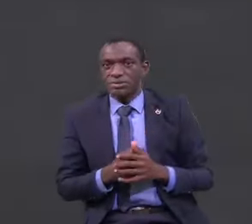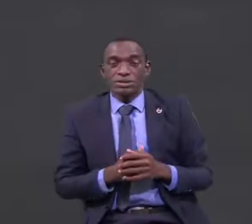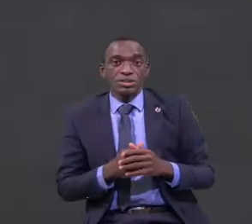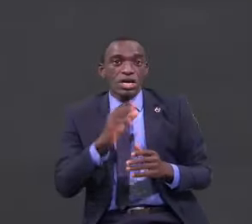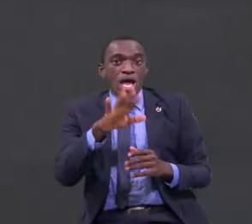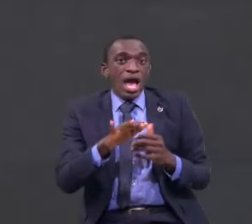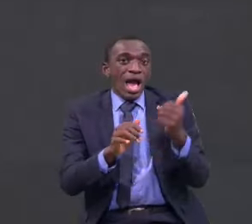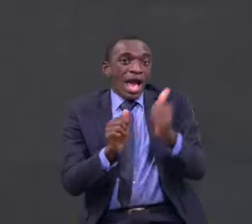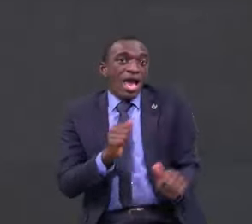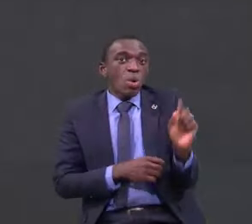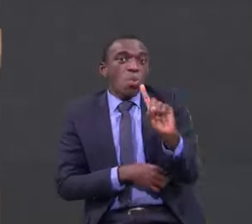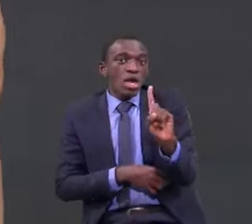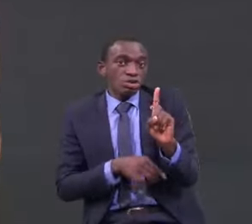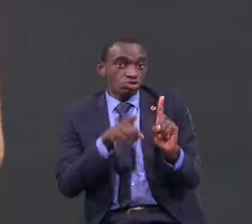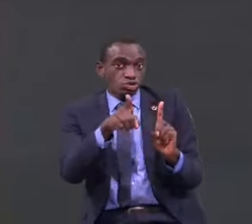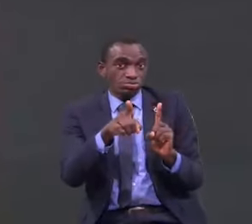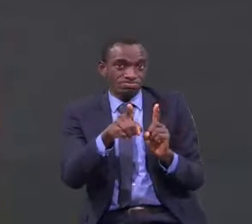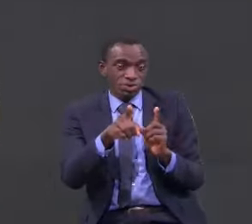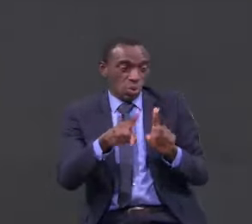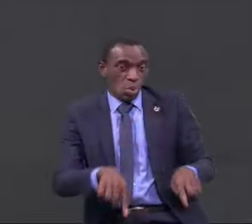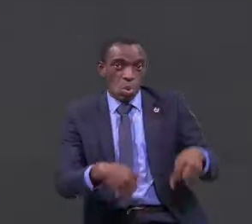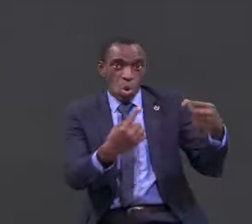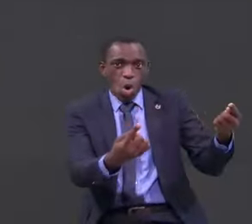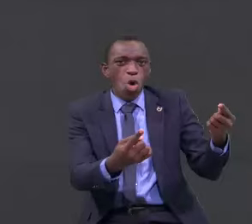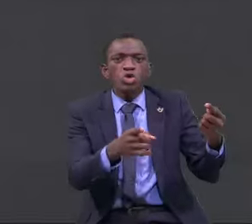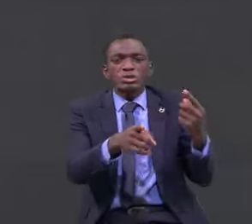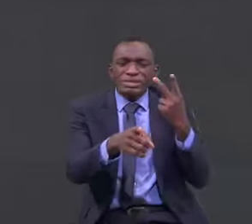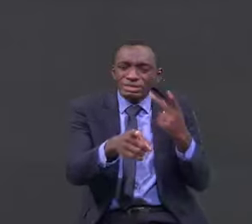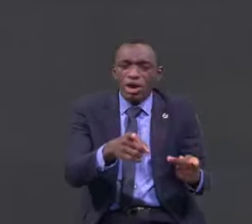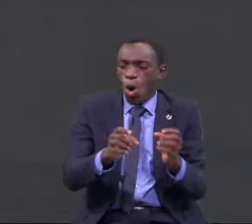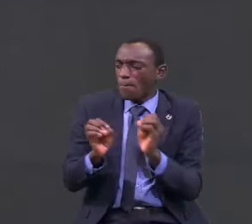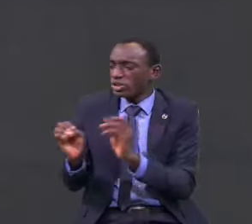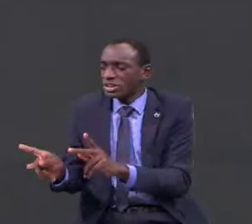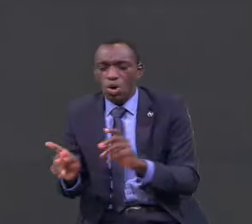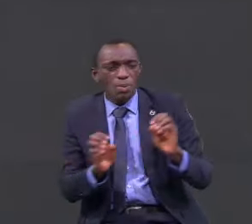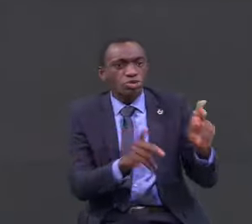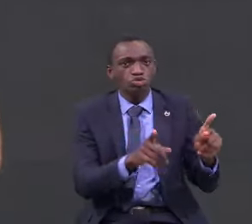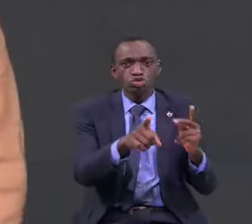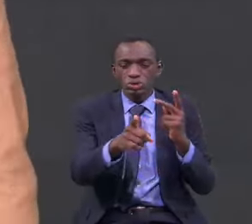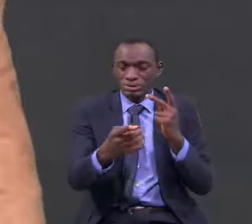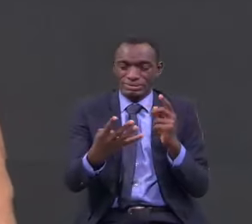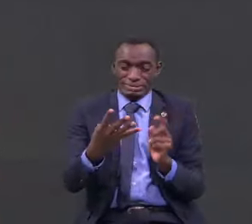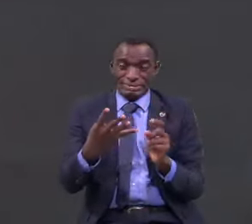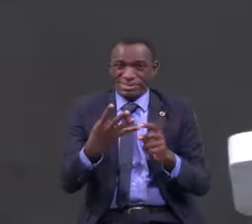Anywhere you are, there are those opportunities there. You see, you seize.